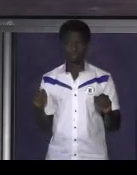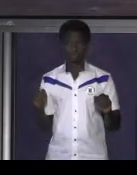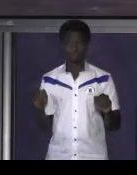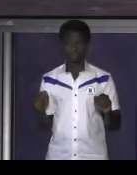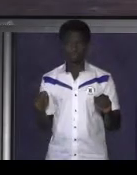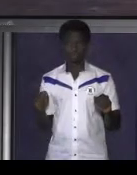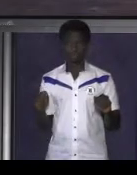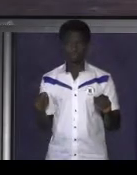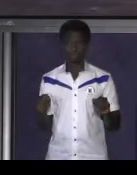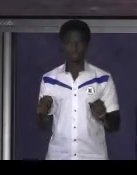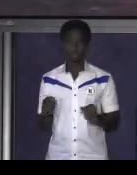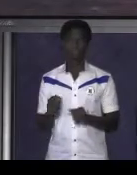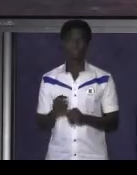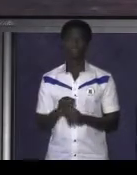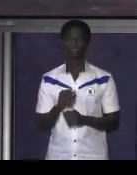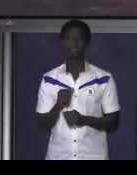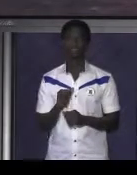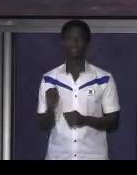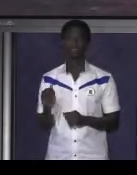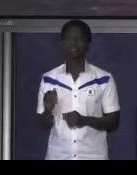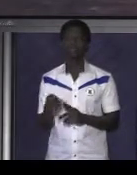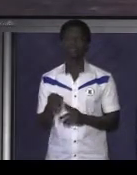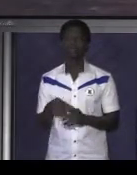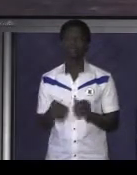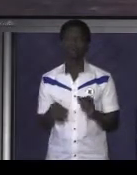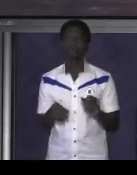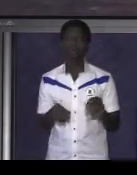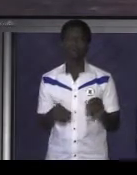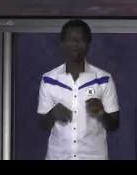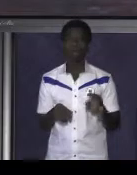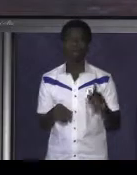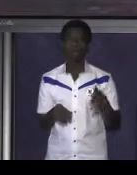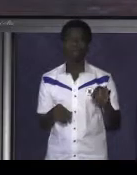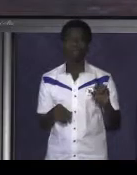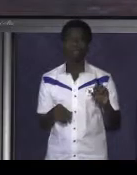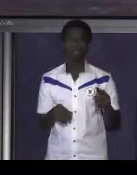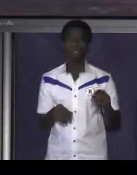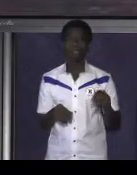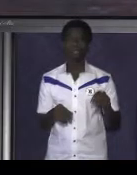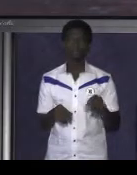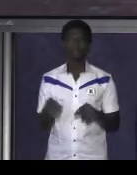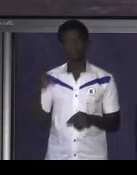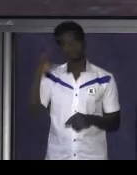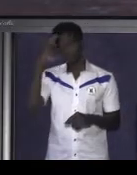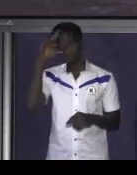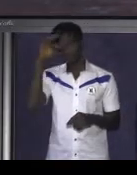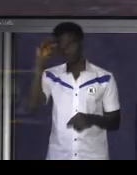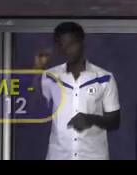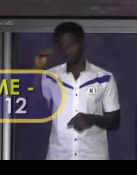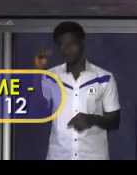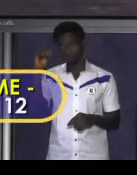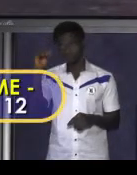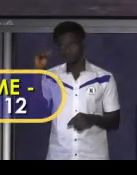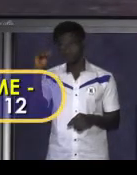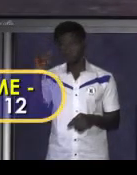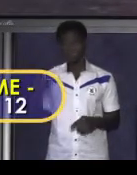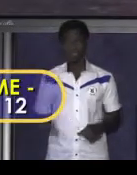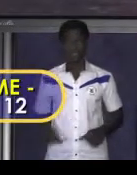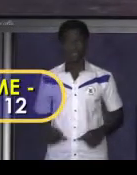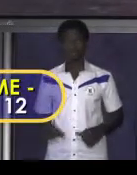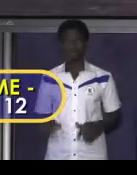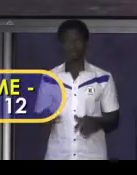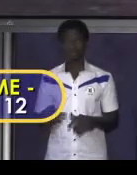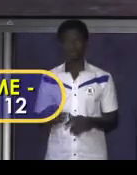poetess is either a or an poet. Is it male poet, adult